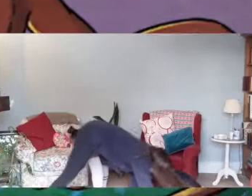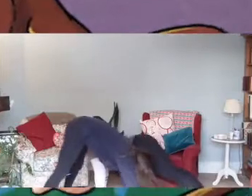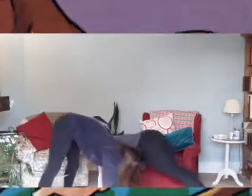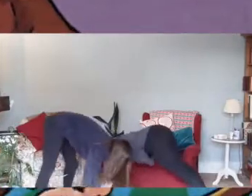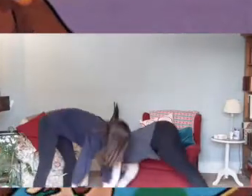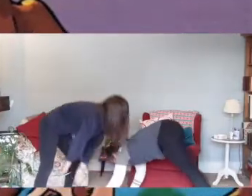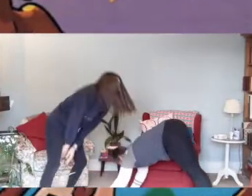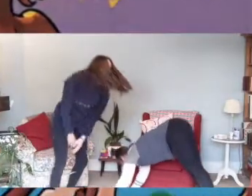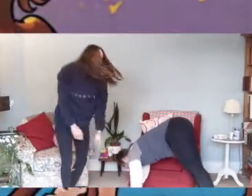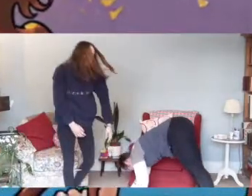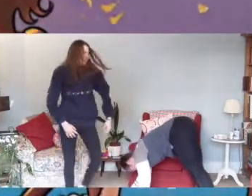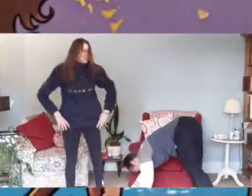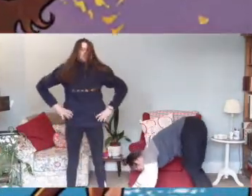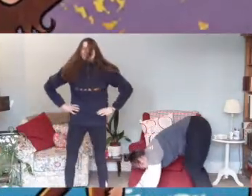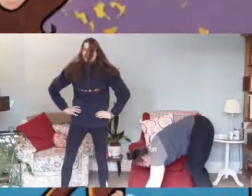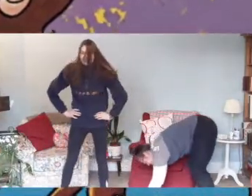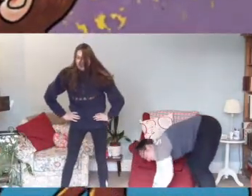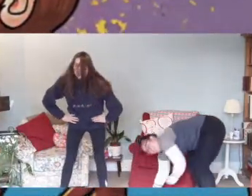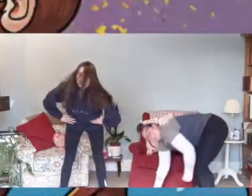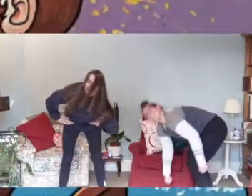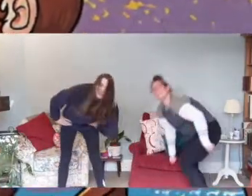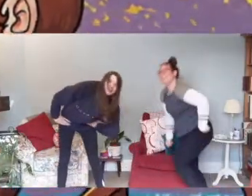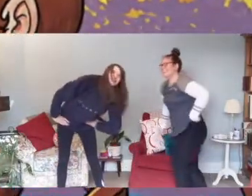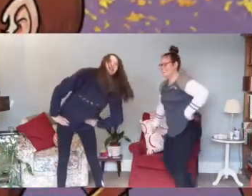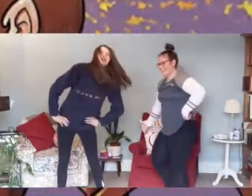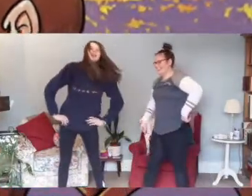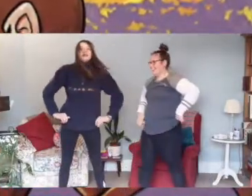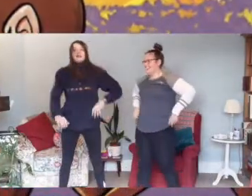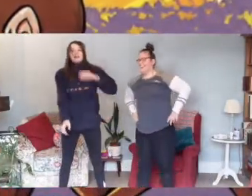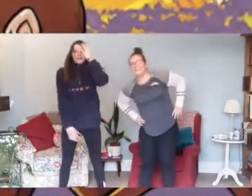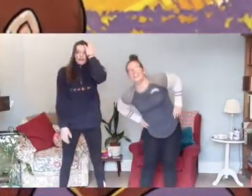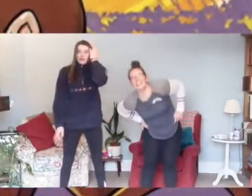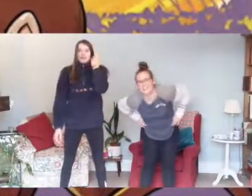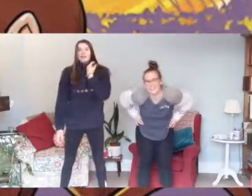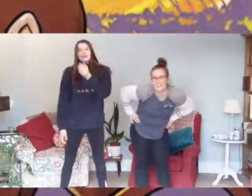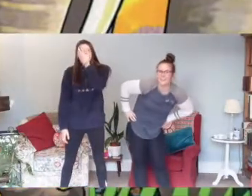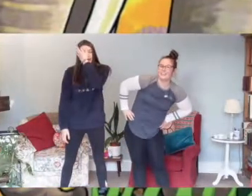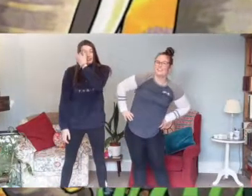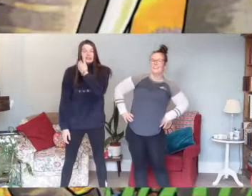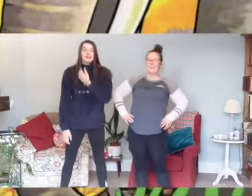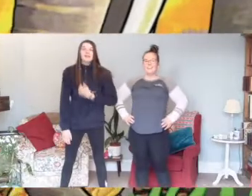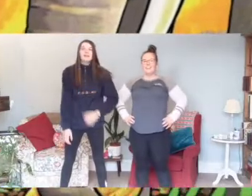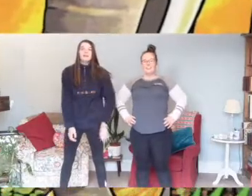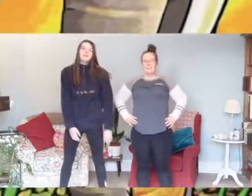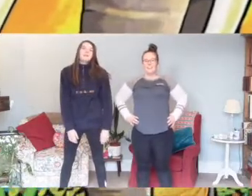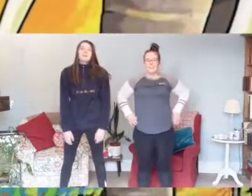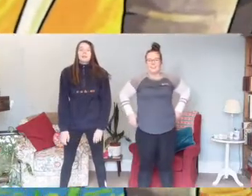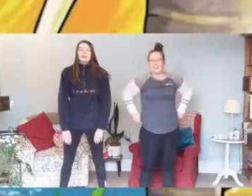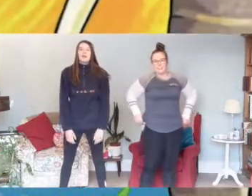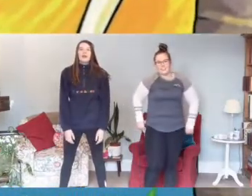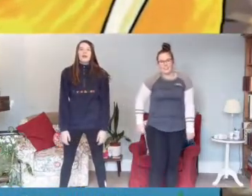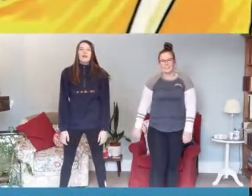stopped, tried to run away, but her legs just didn't seem to be able to carry her. Her mouth felt